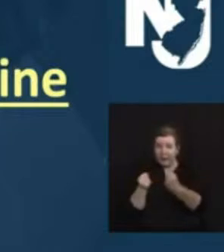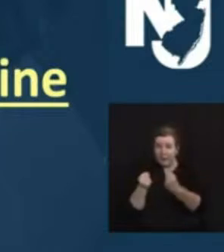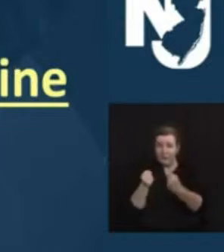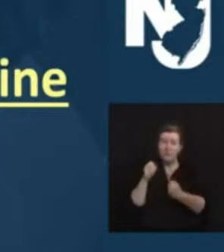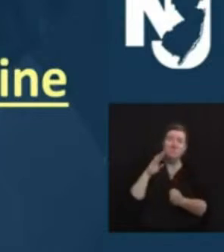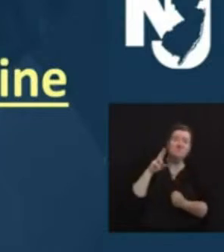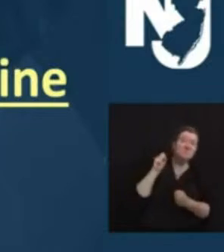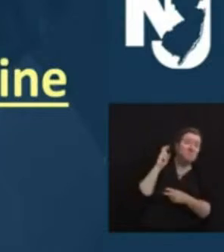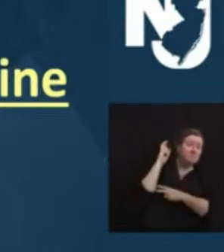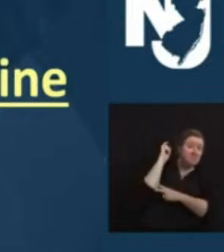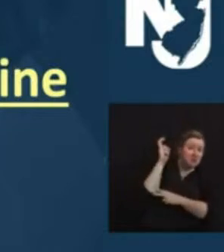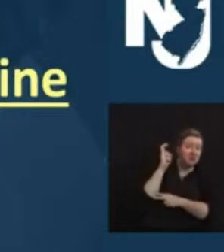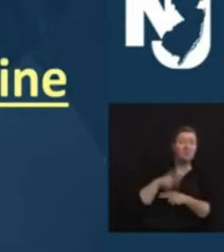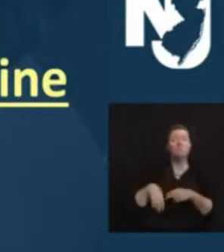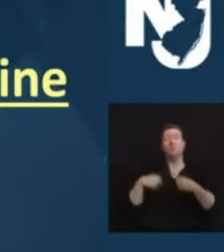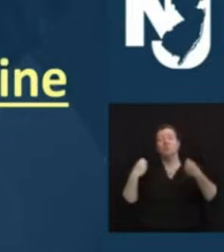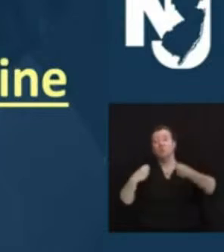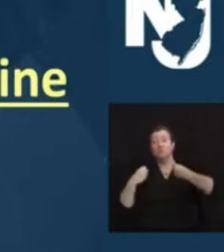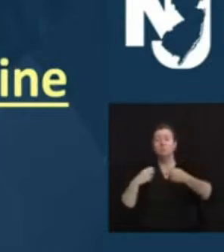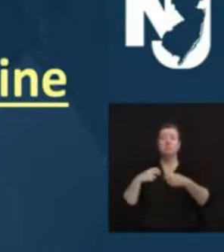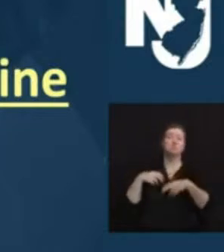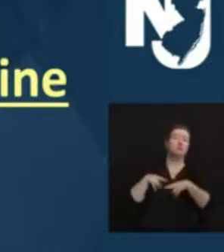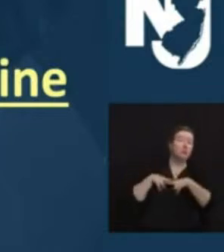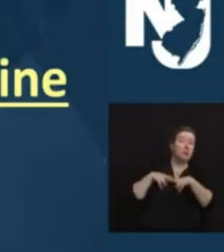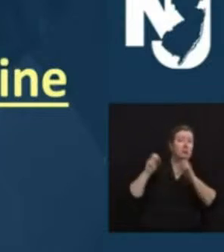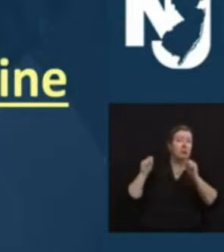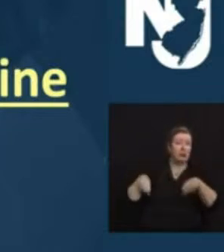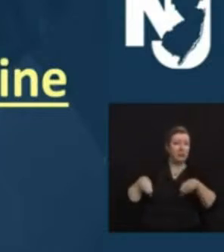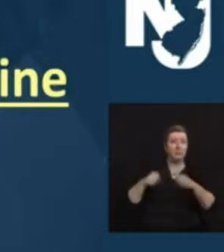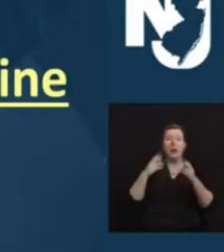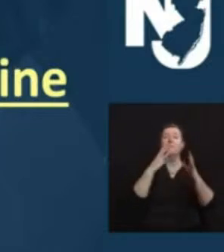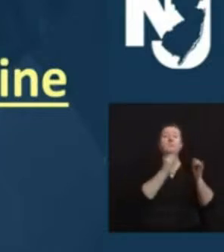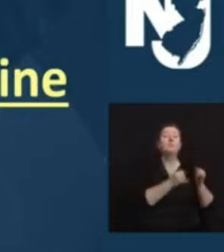of the individual vaccination sites listed on